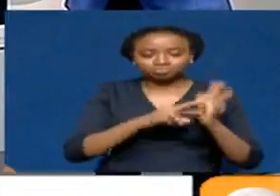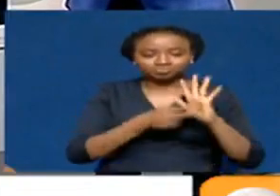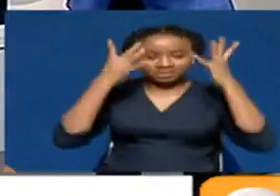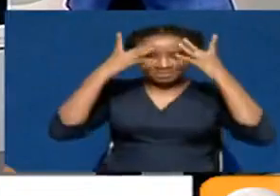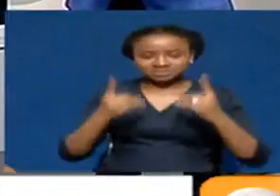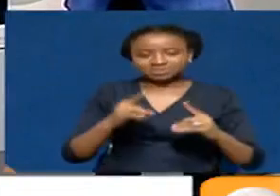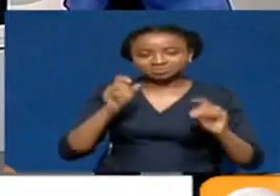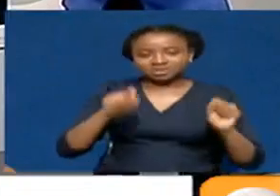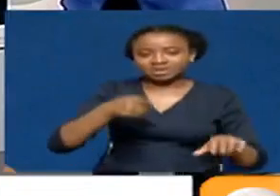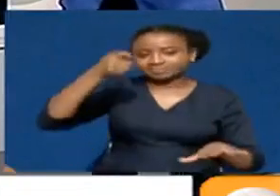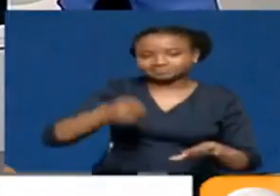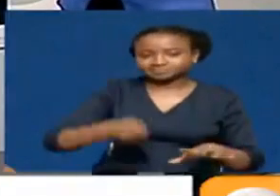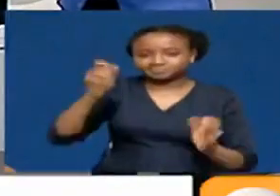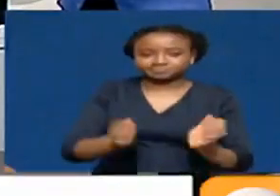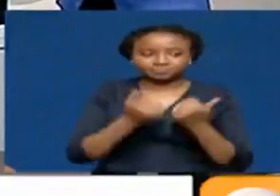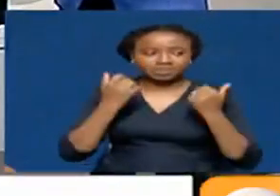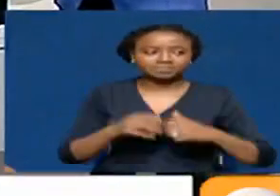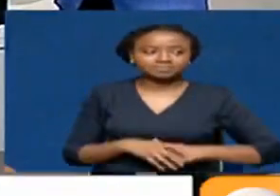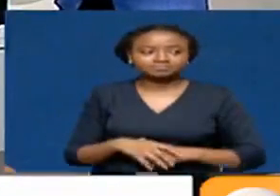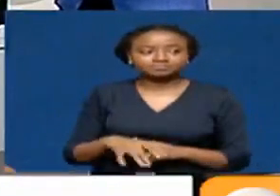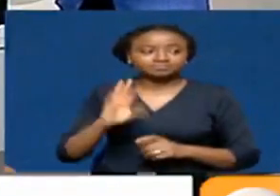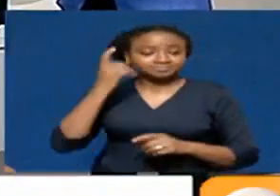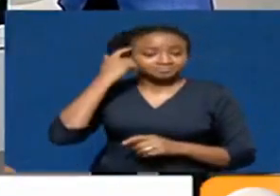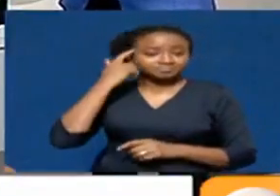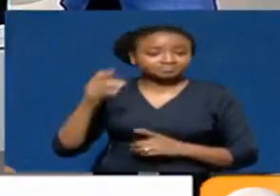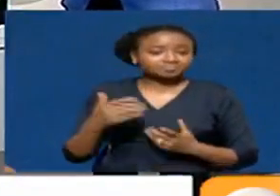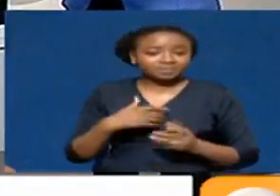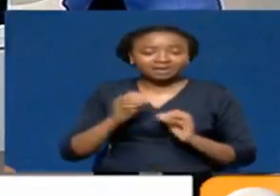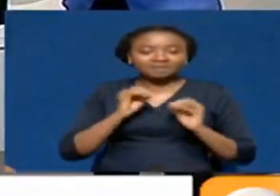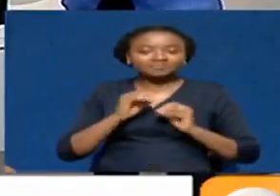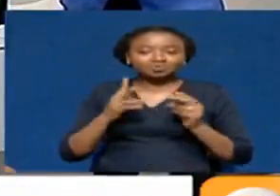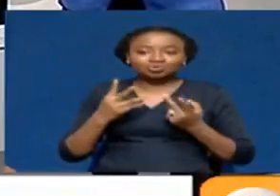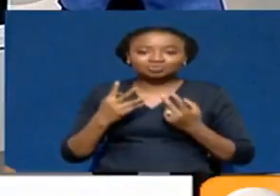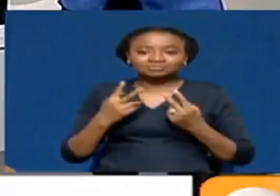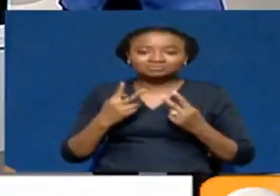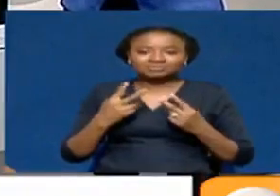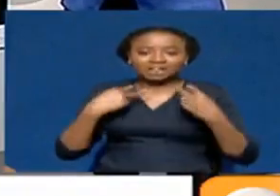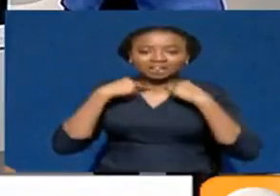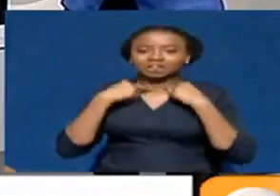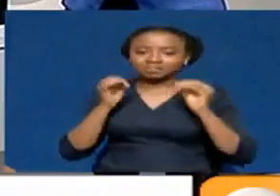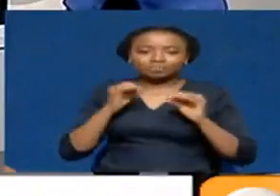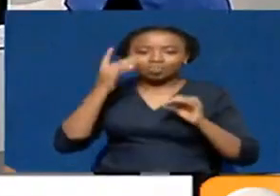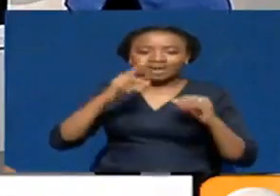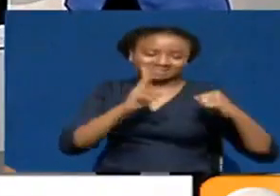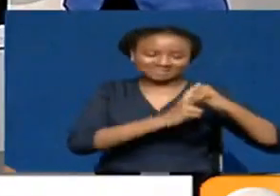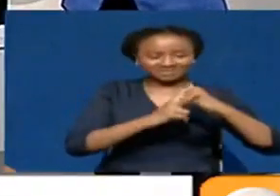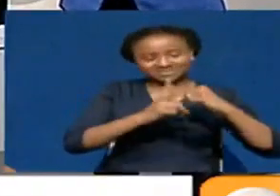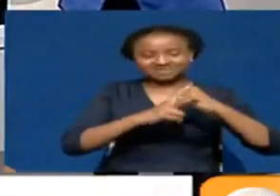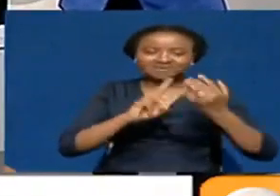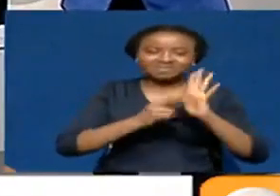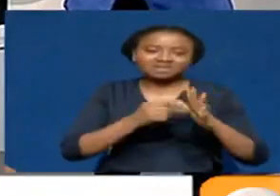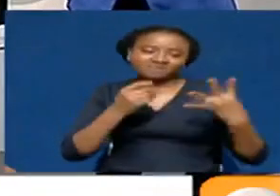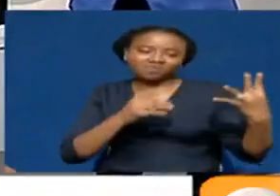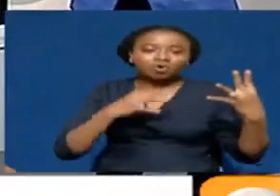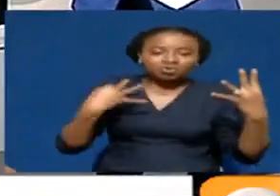a similar verdict. So just to note that there will be no chance of a deadlock because of the odd number. Now, the judgment can